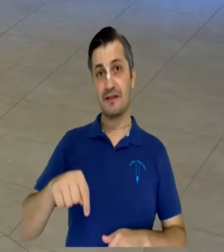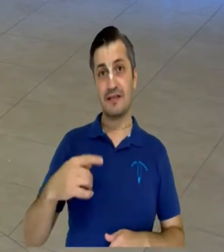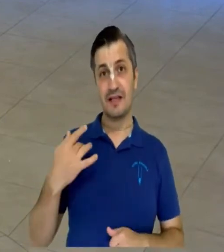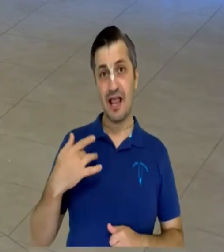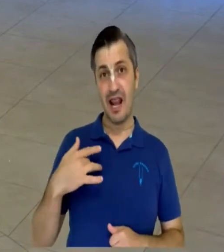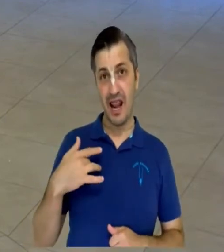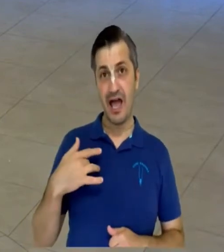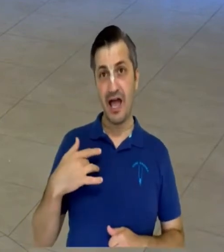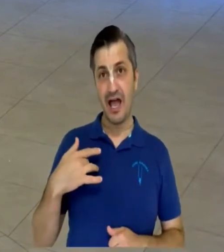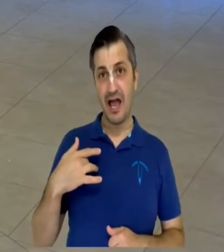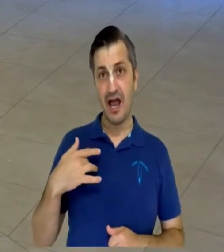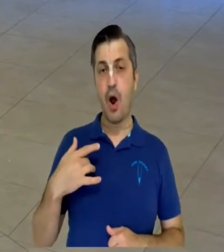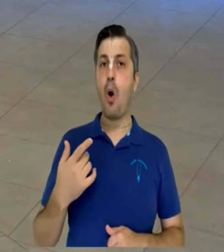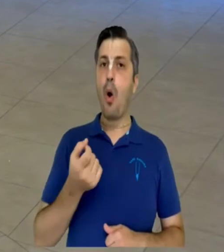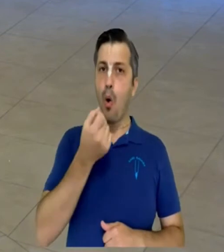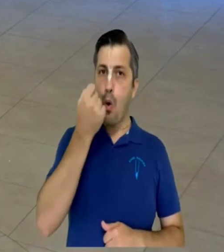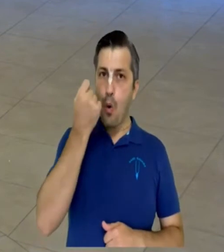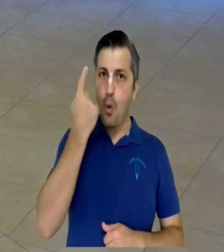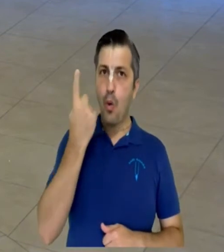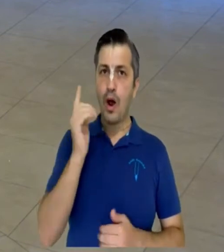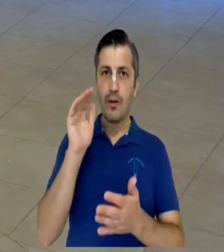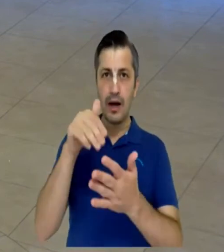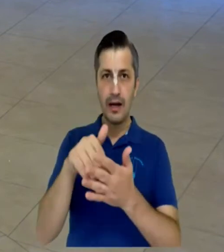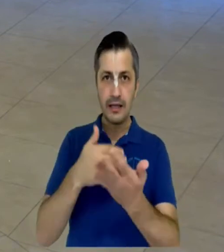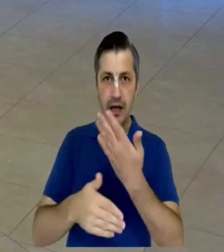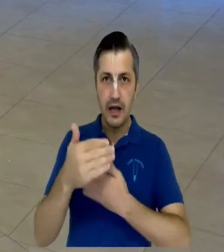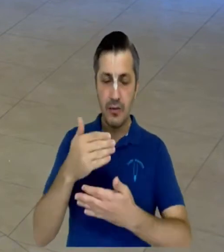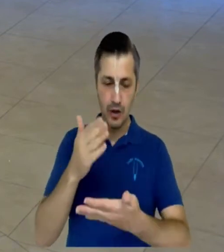to actually understand this truth,